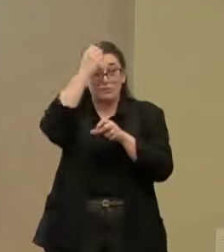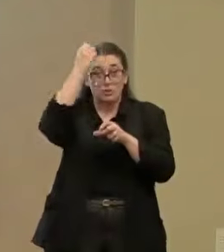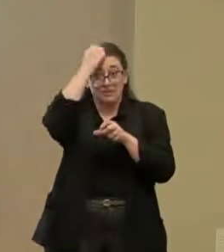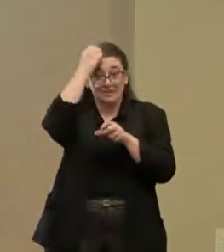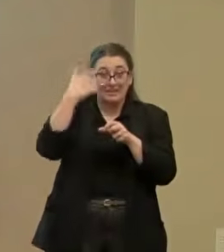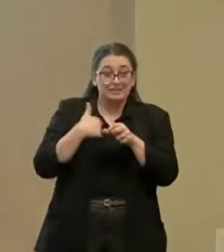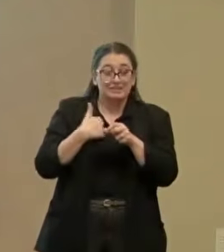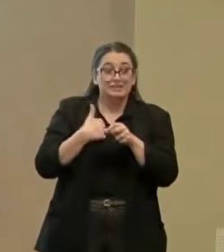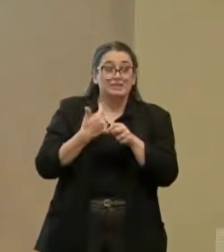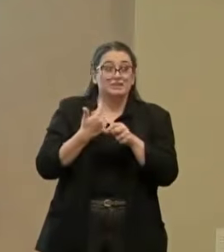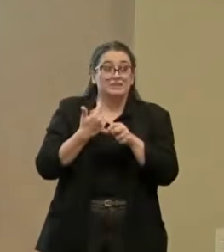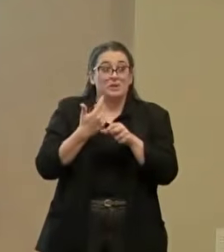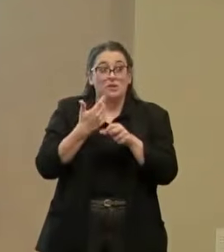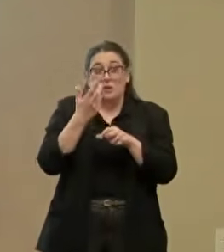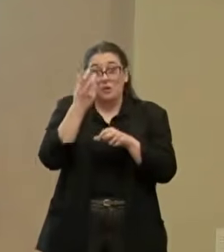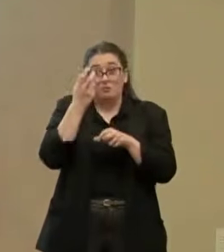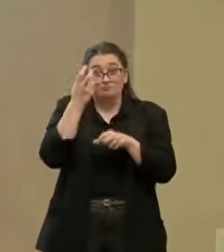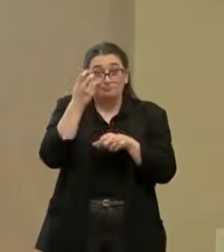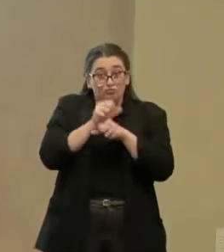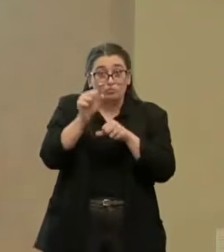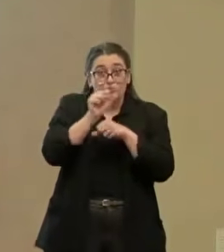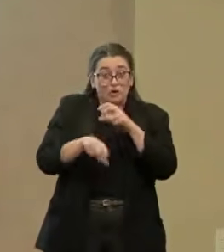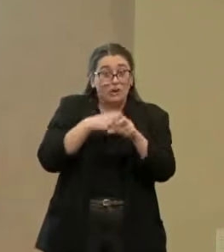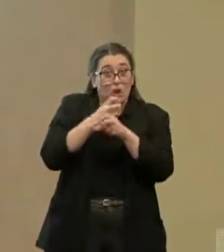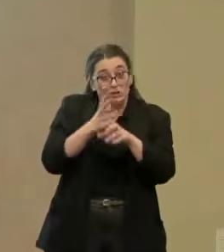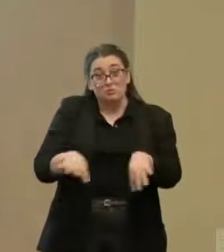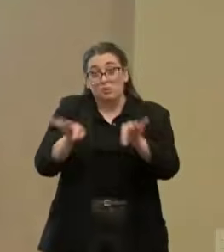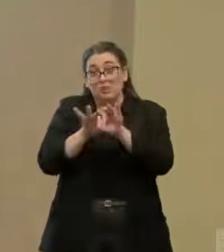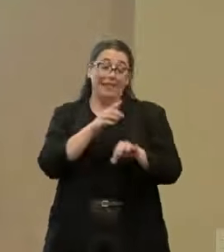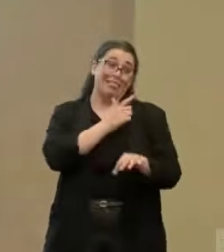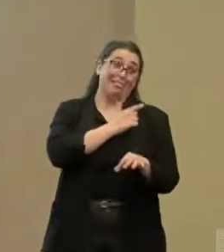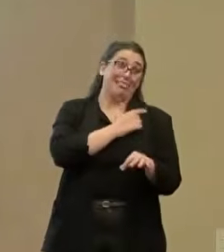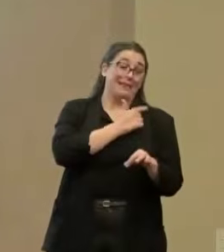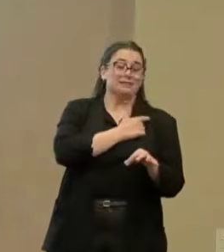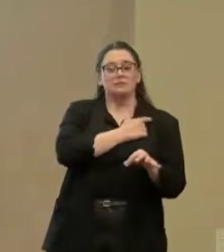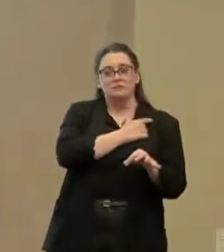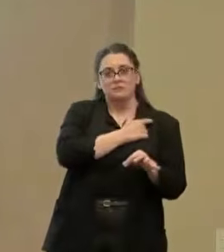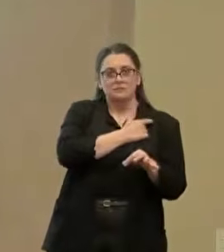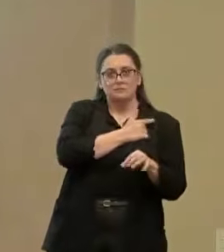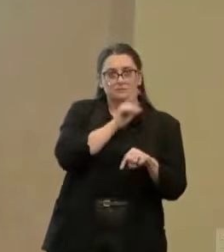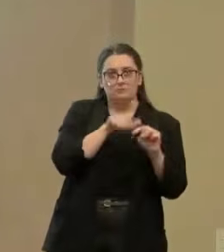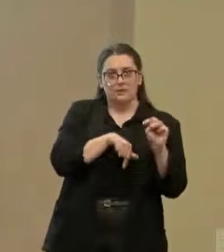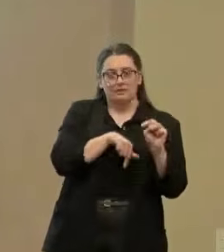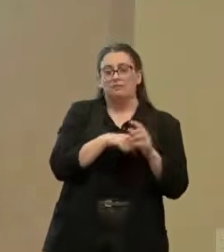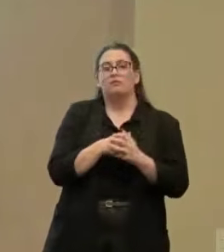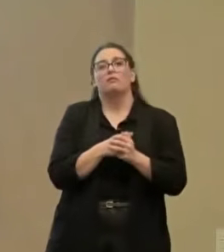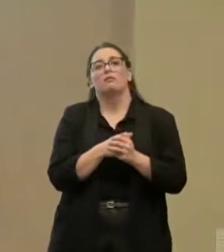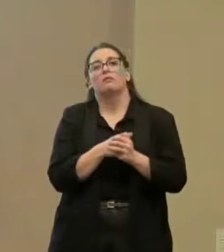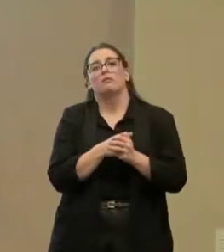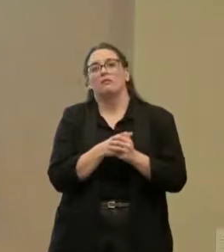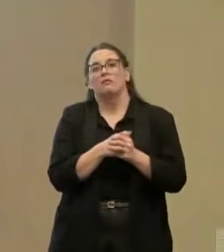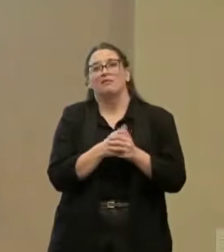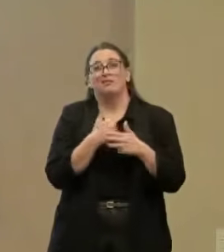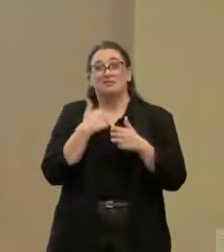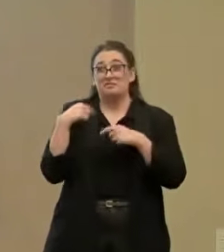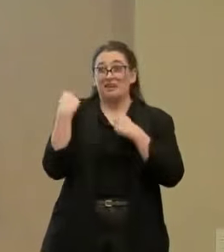so hard work is very important, and laziness doesn't exist. So I keep